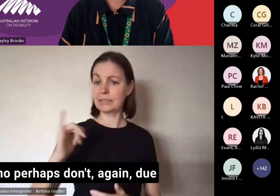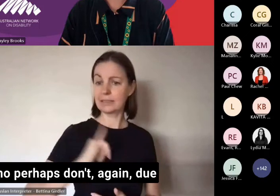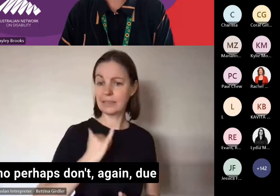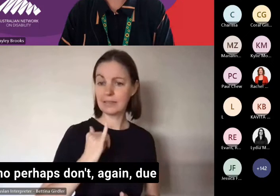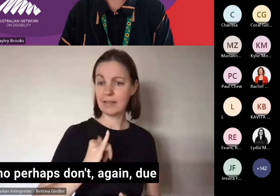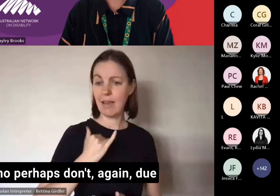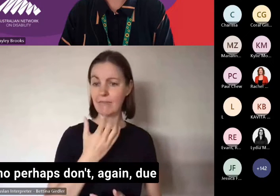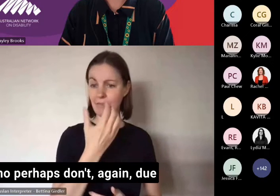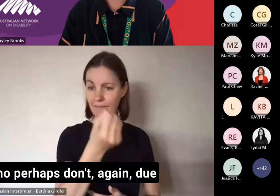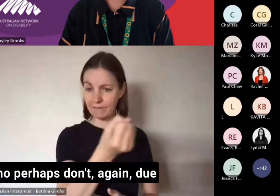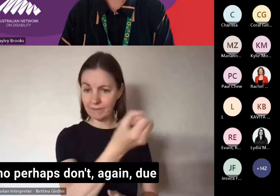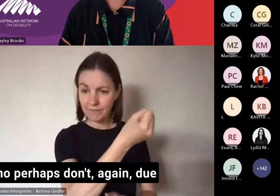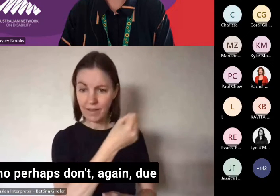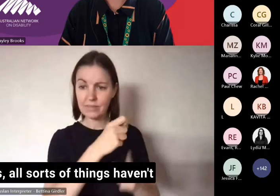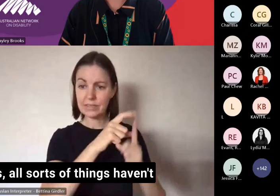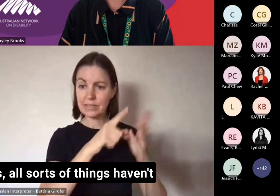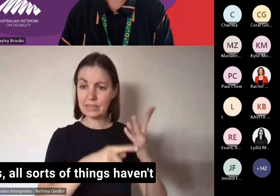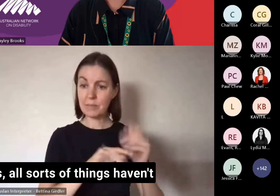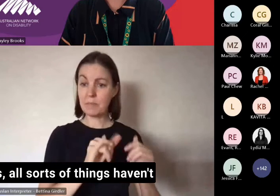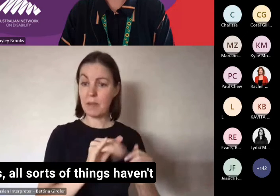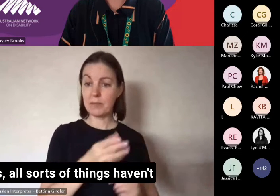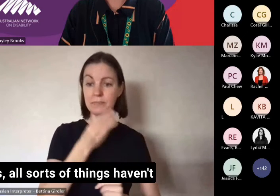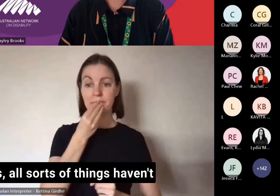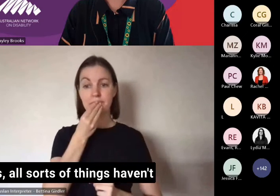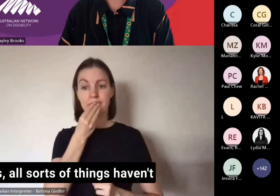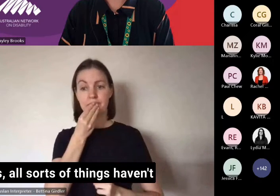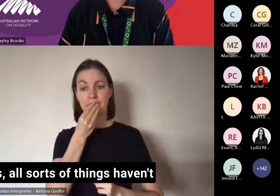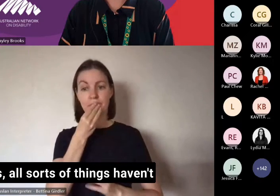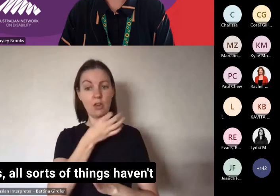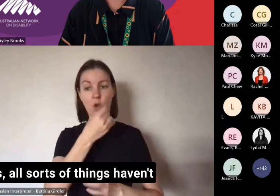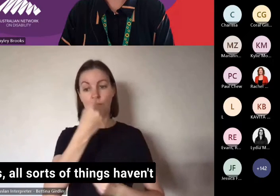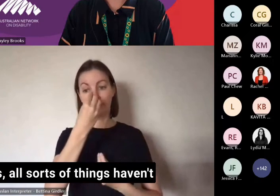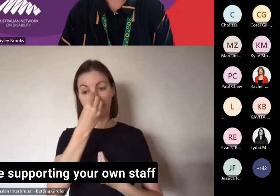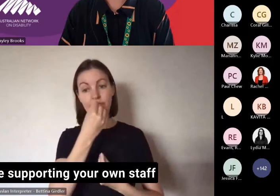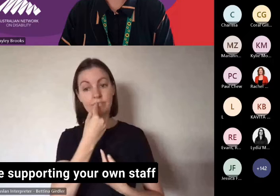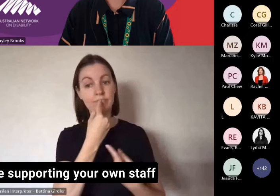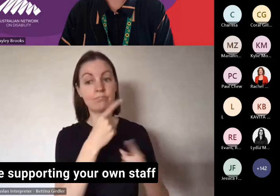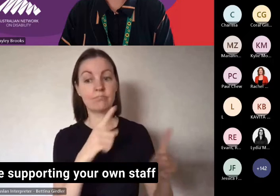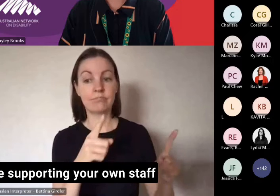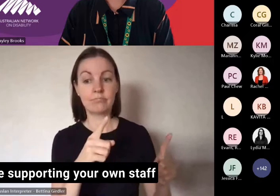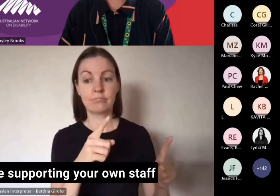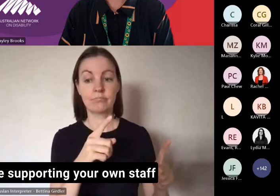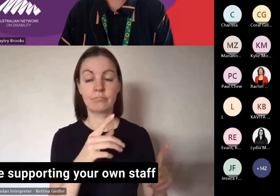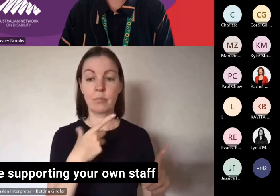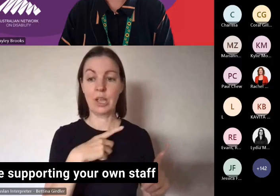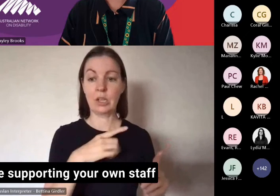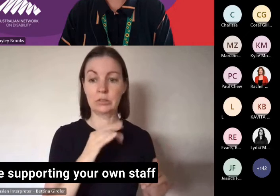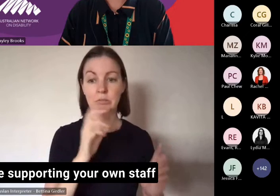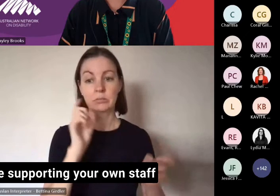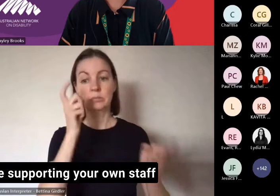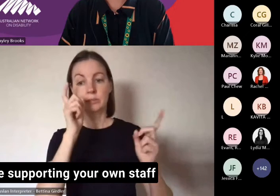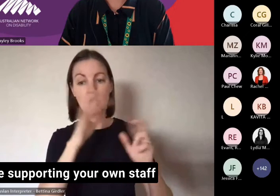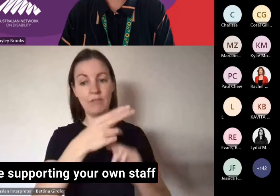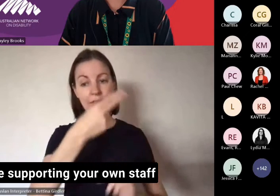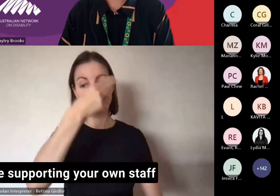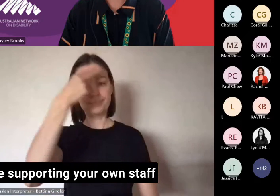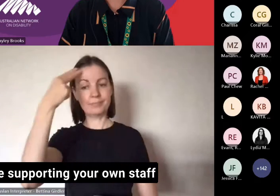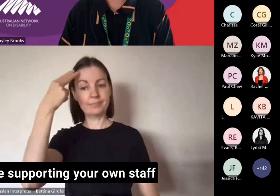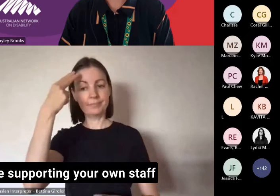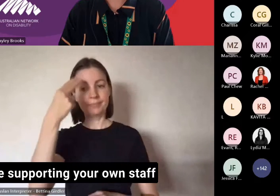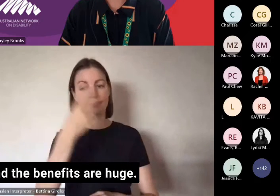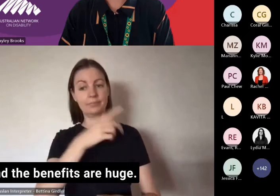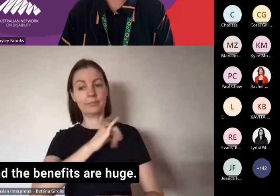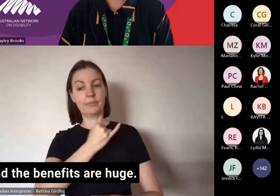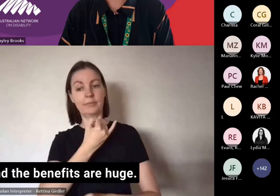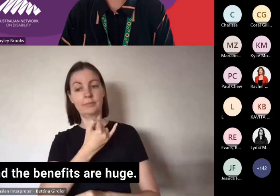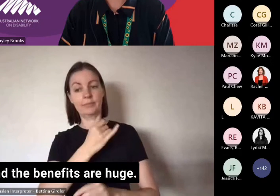disability who perhaps don't, again, due to stigma, barriers, all sorts of things, haven't shared So you'll be supporting your own